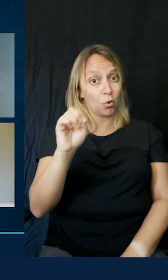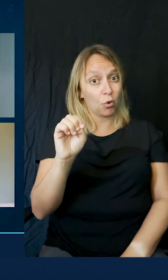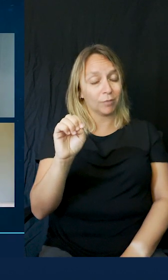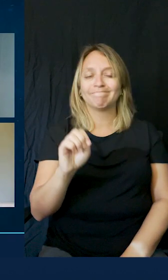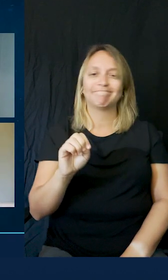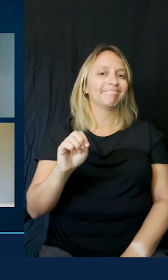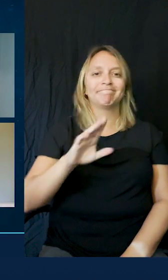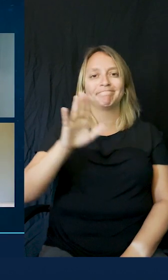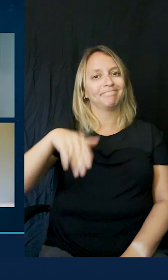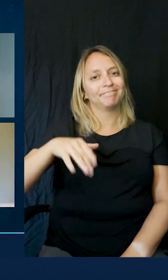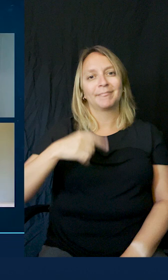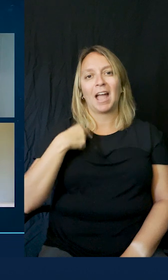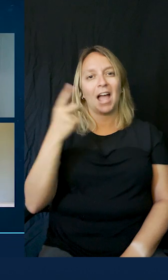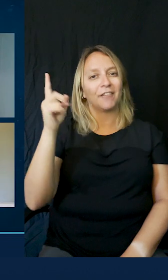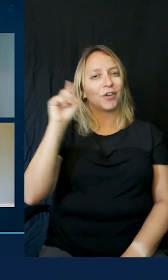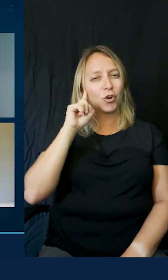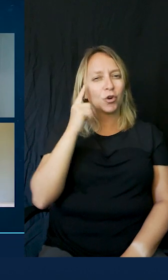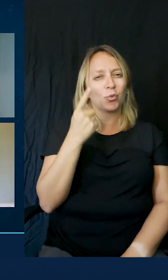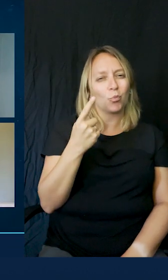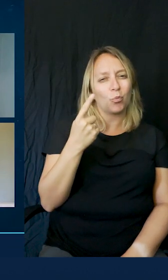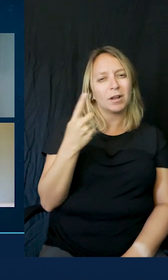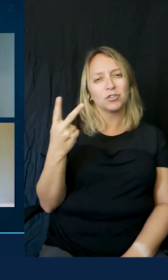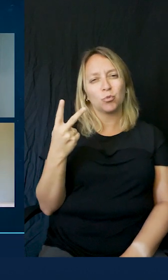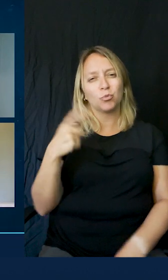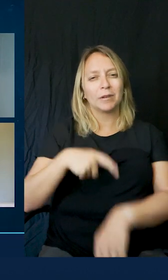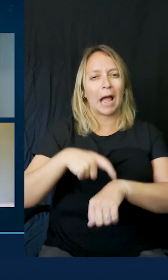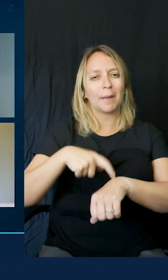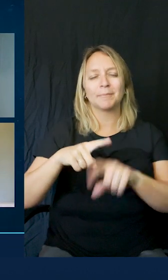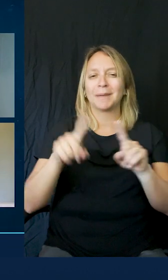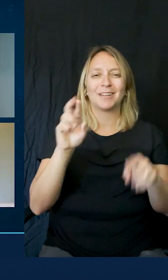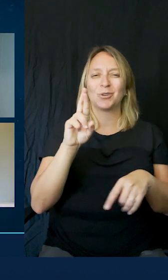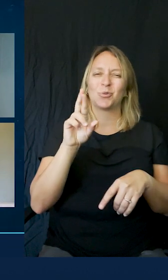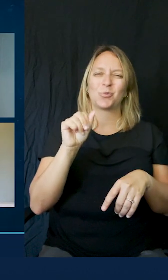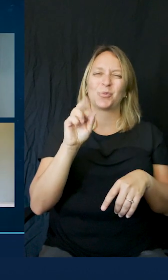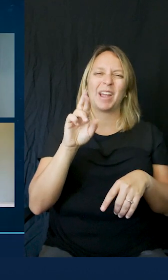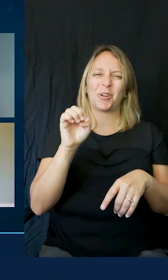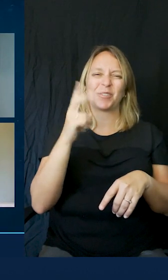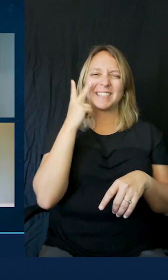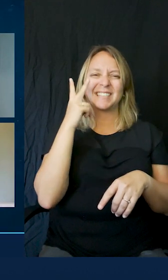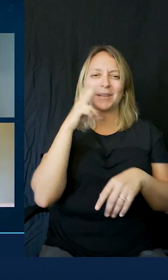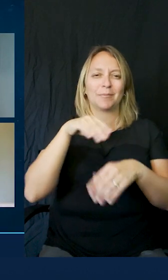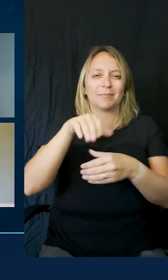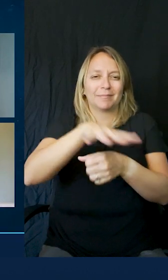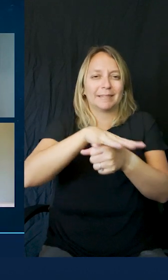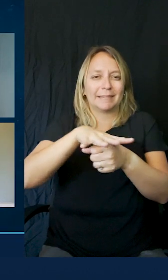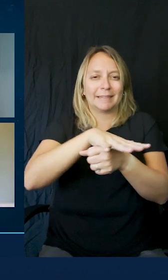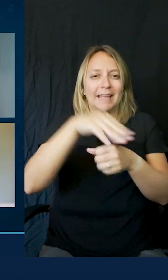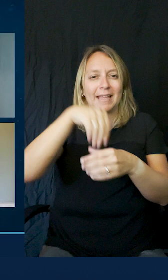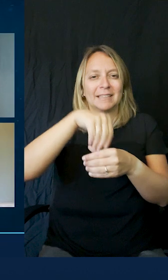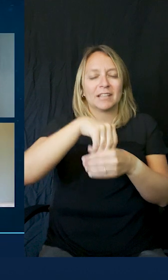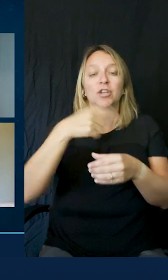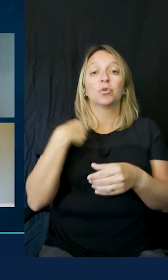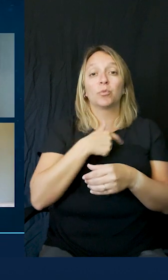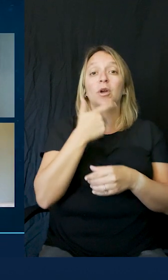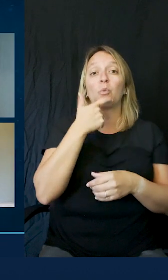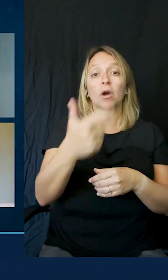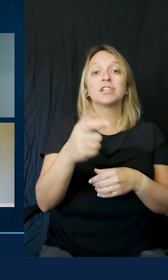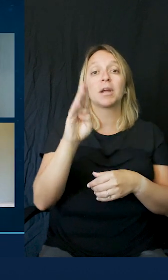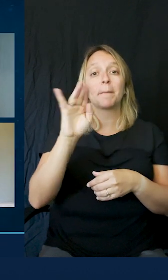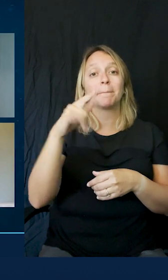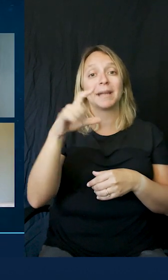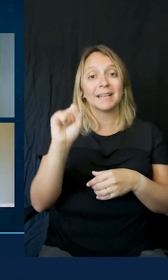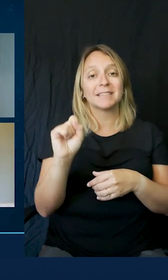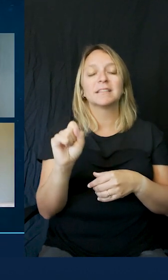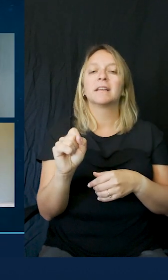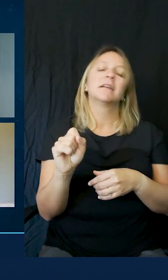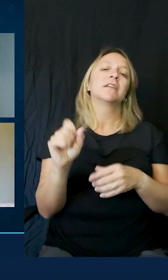in once or twice before, but it'd be pretty rare to see them on the inside here. So we're watching the bigs orca, the ones that are hunting for seals and